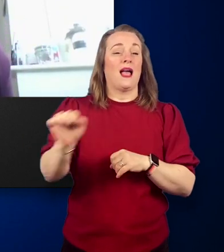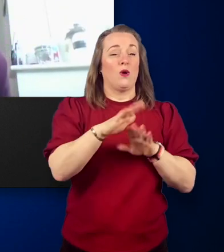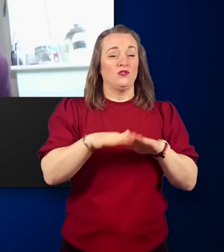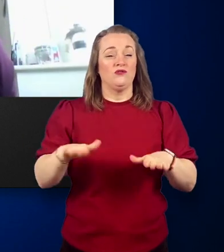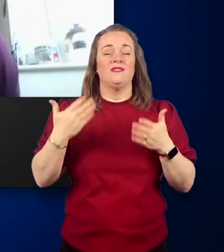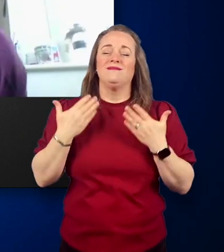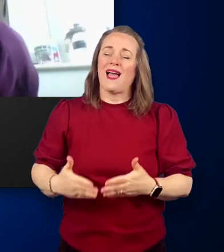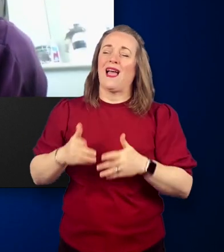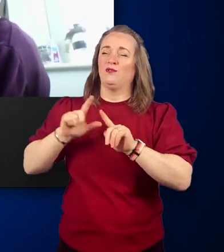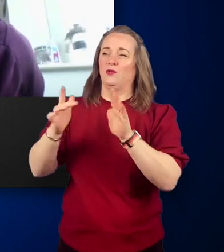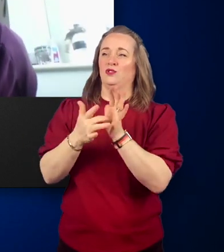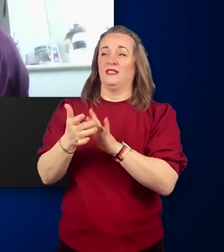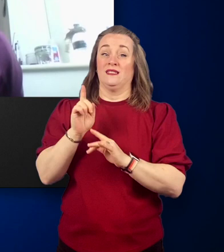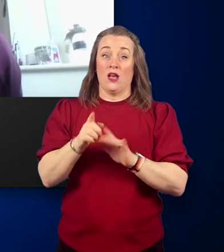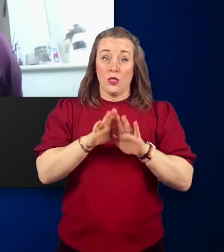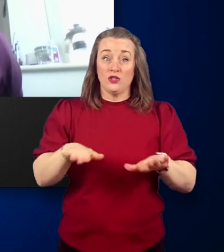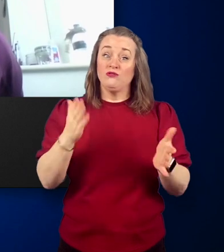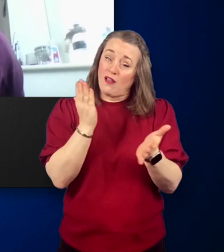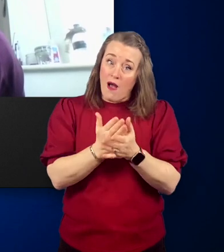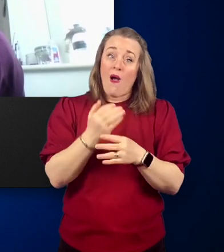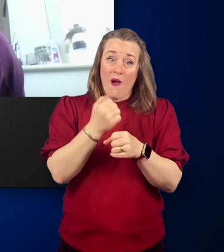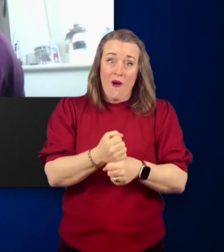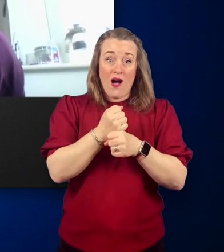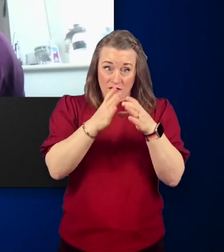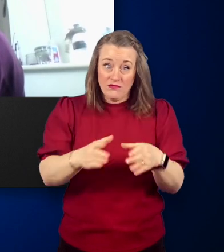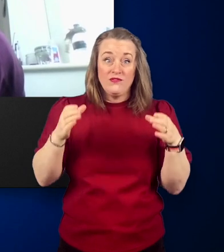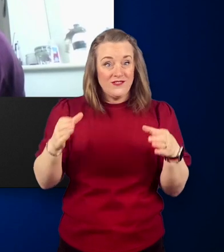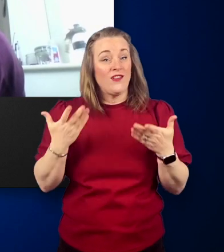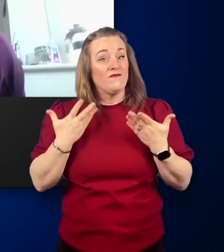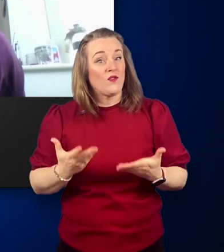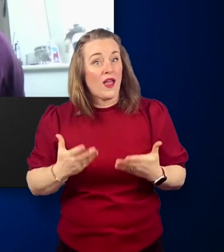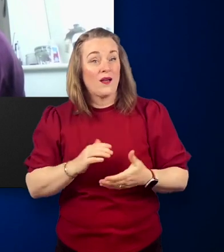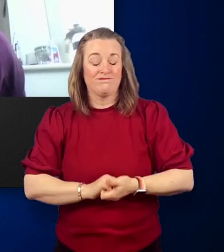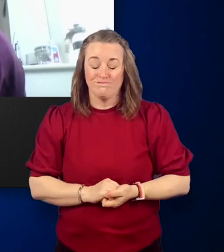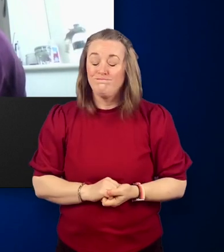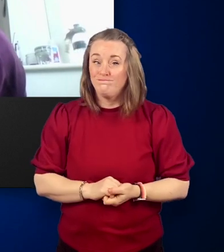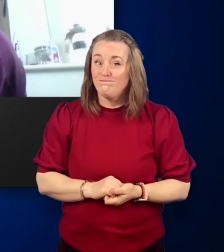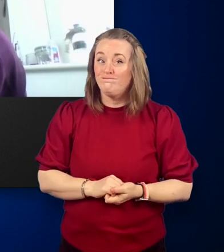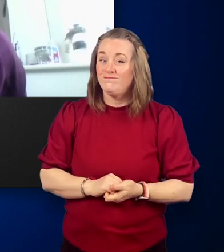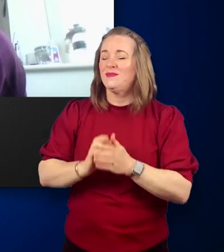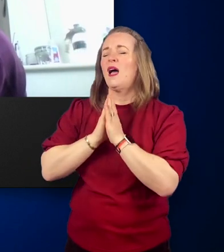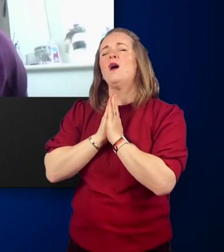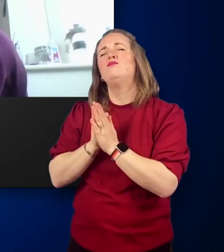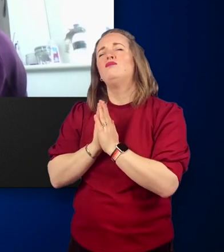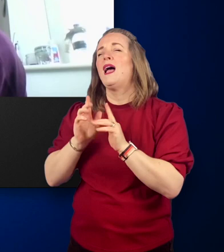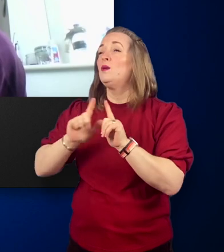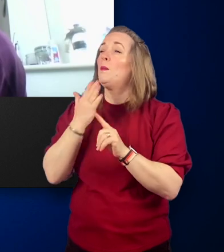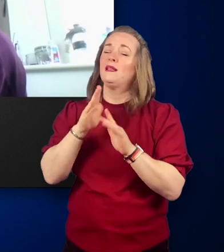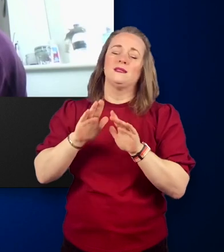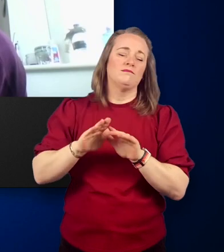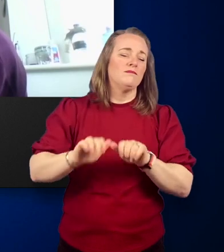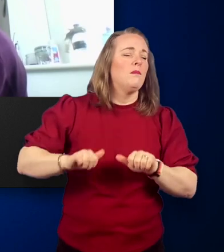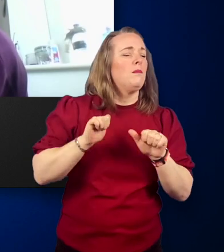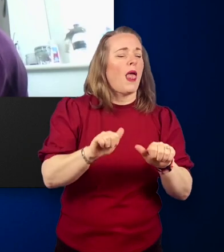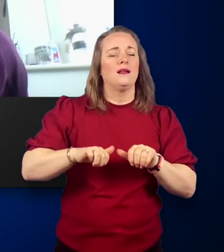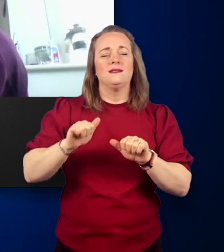now. So Lord, I just thank you for the children we have, and I pray that you would bless Bethany as she